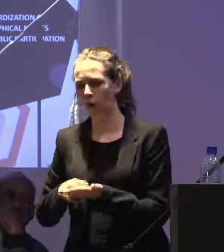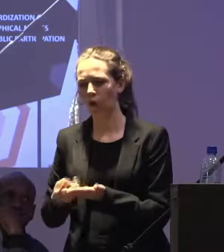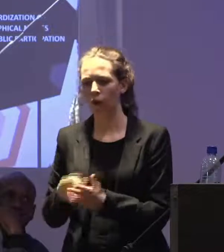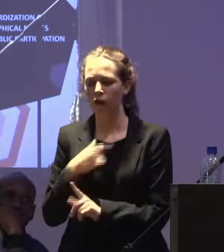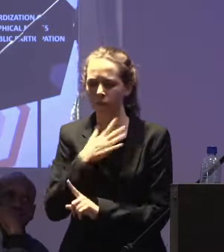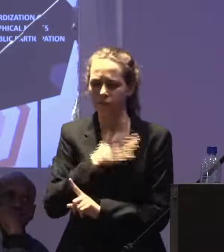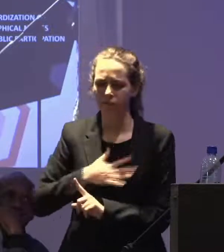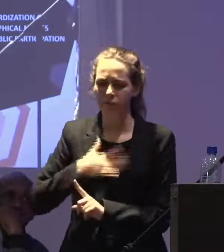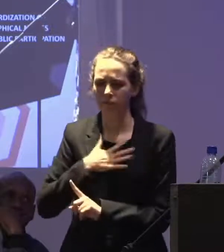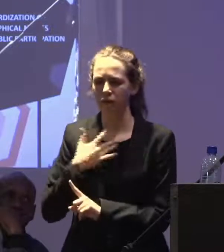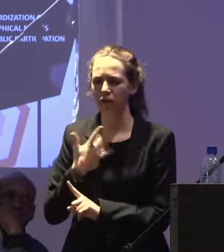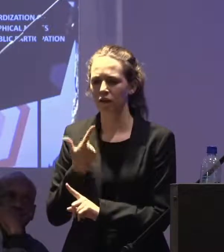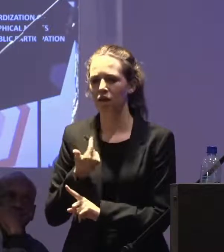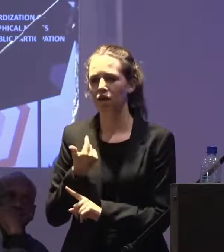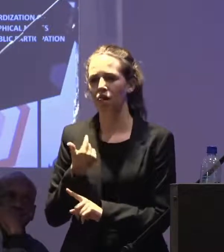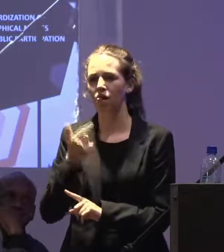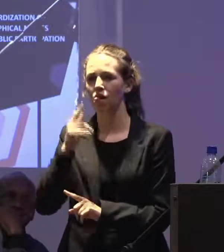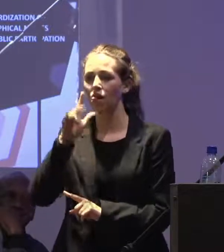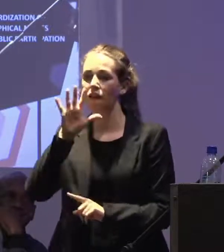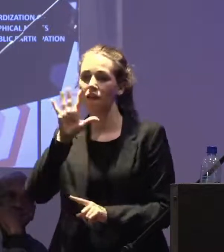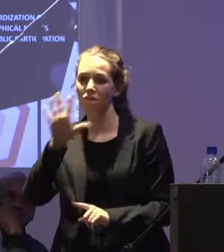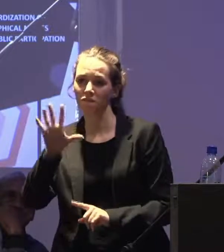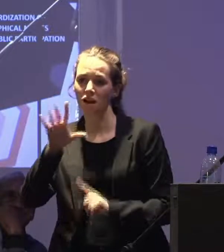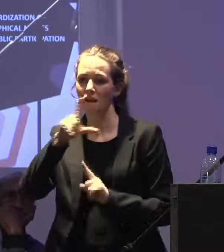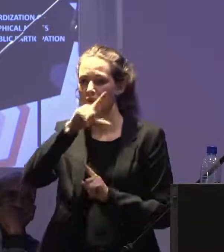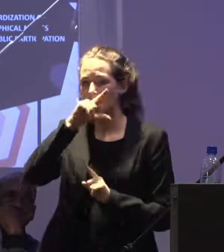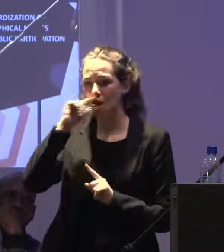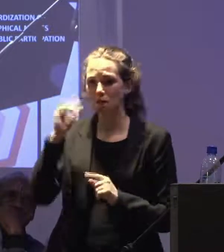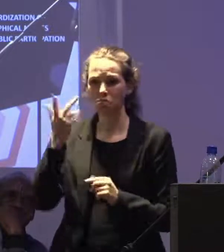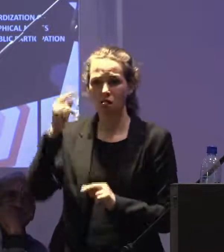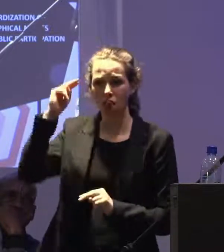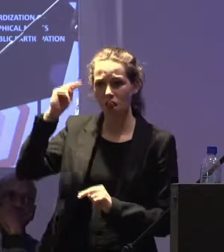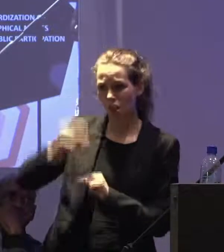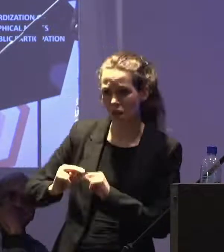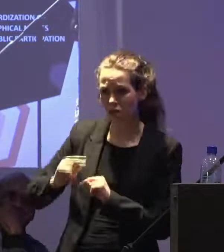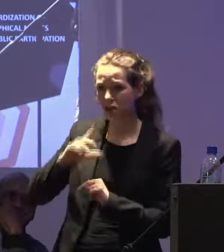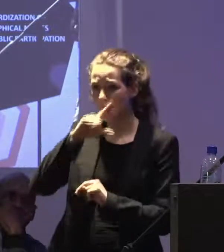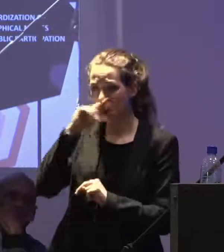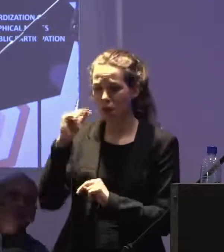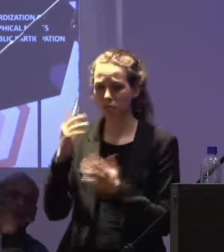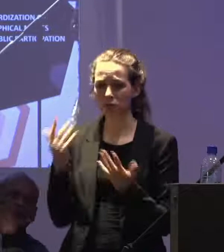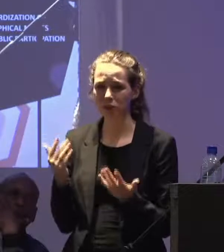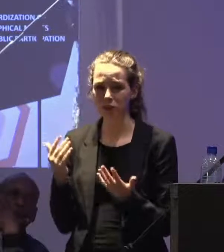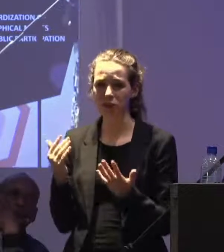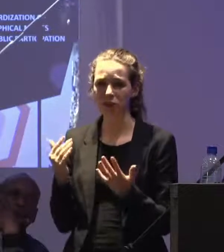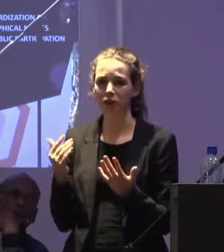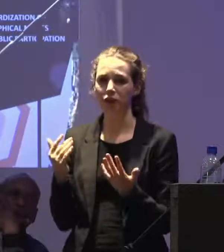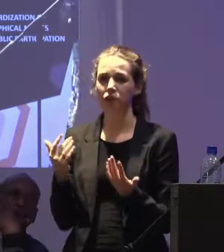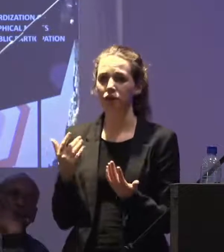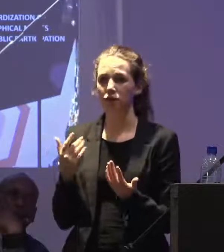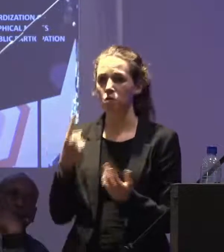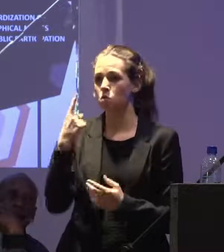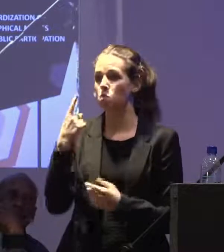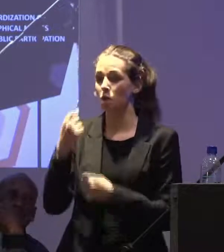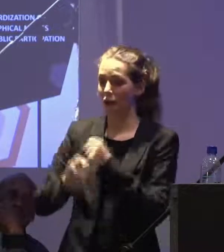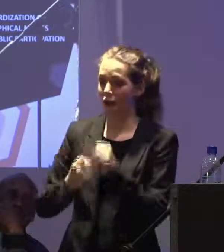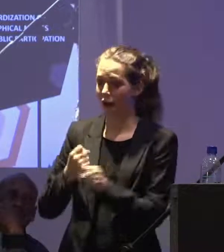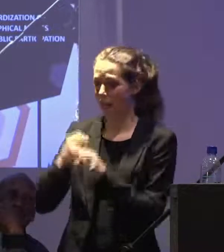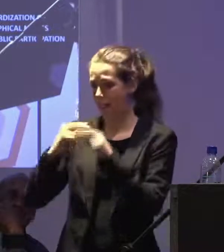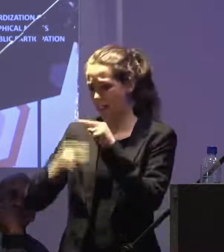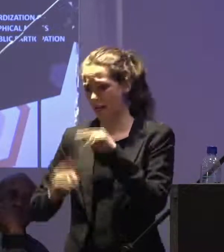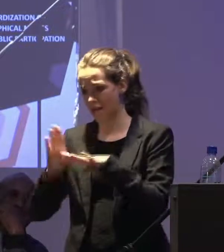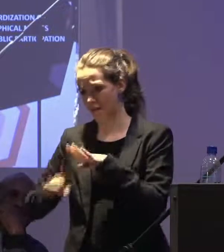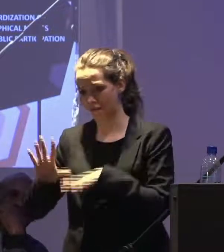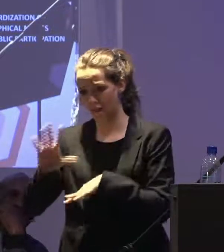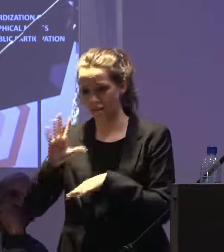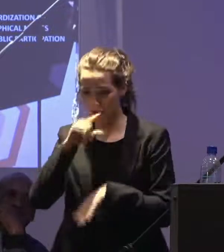or less than 5 names per annum. But there's so much history, there's